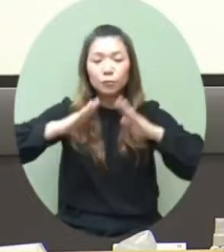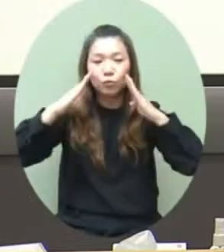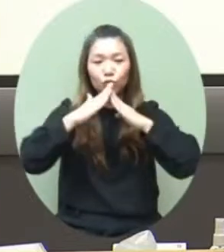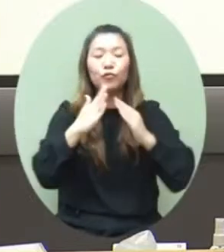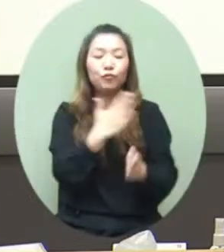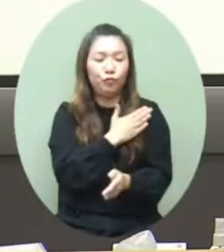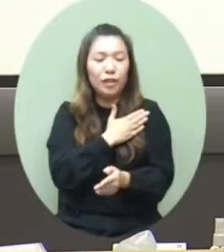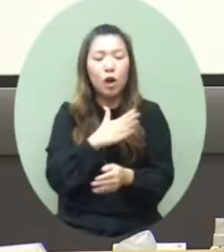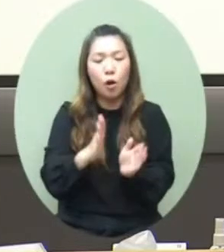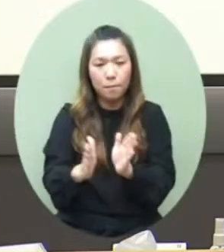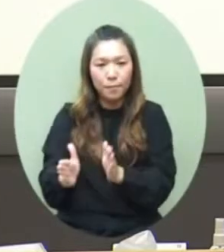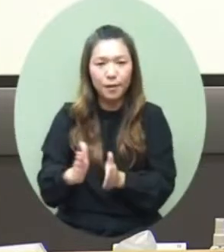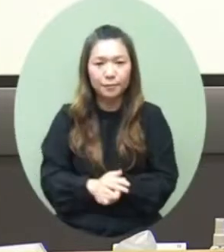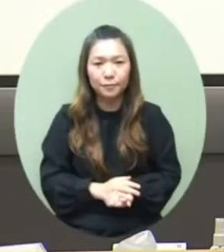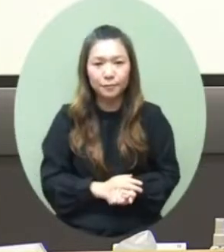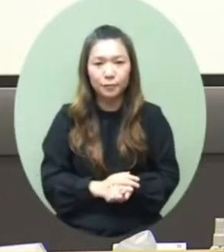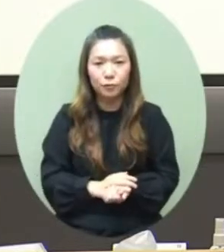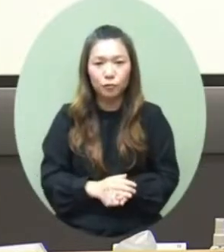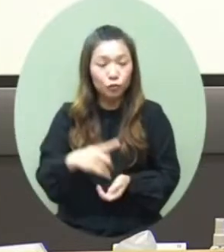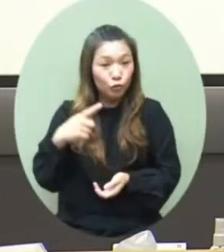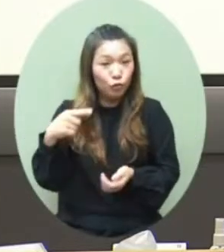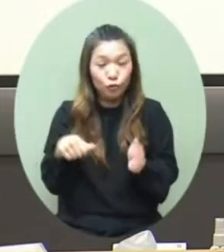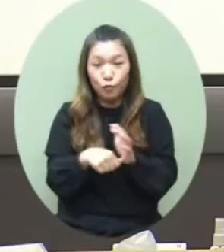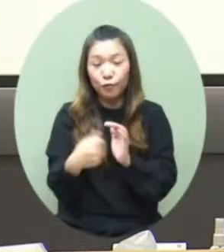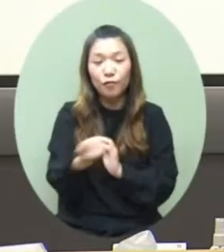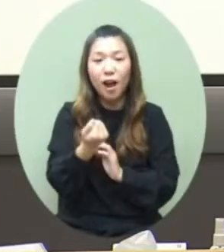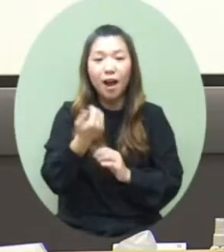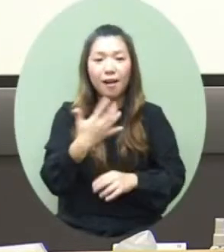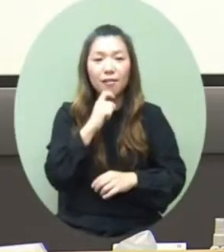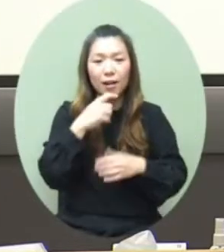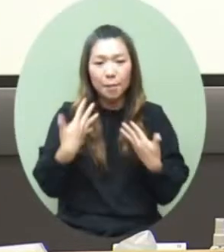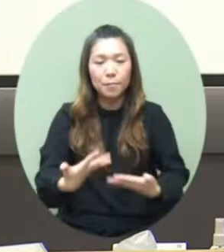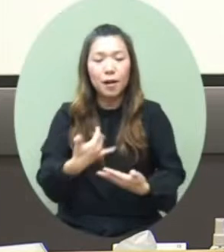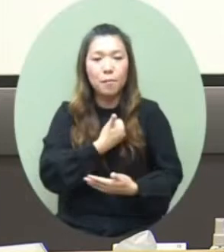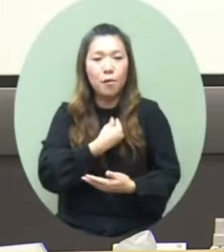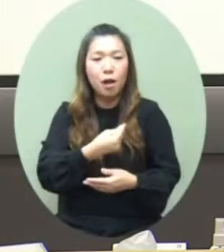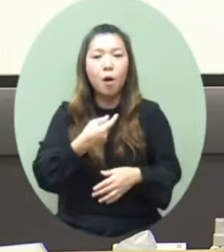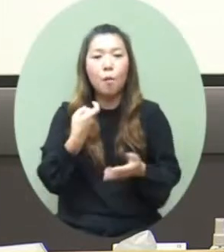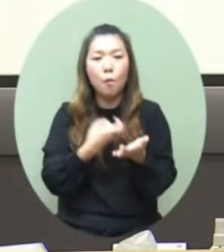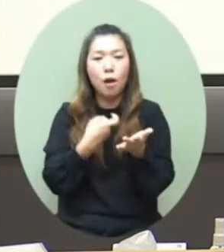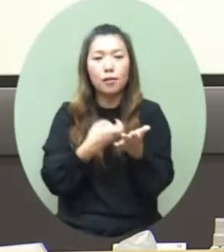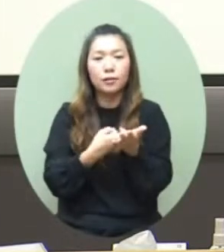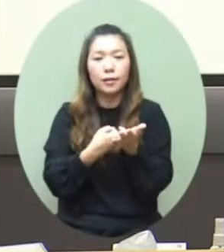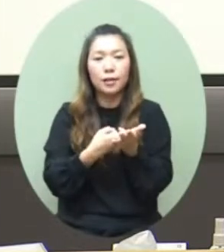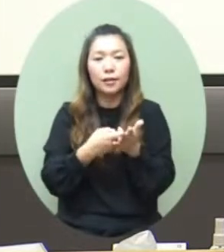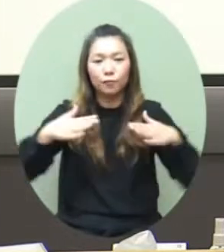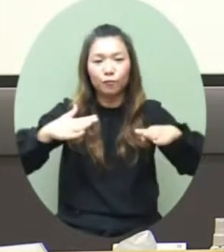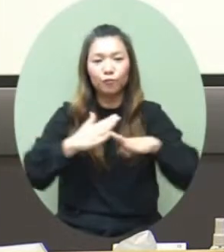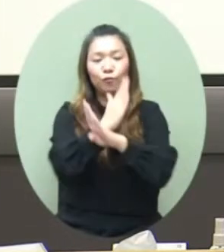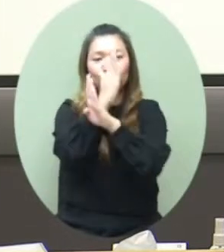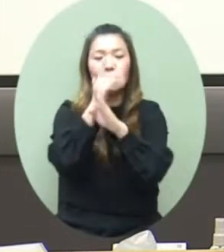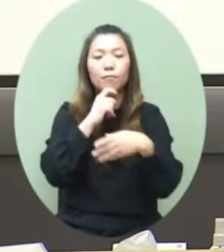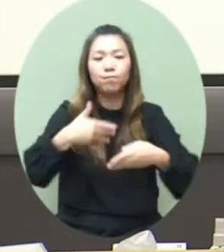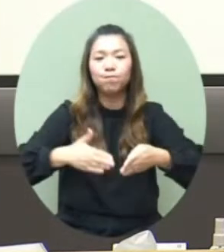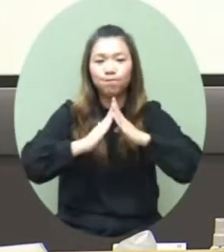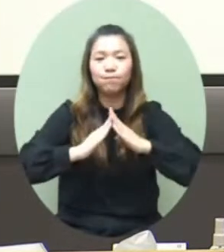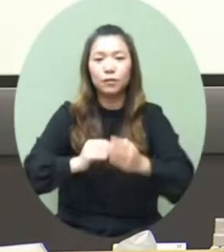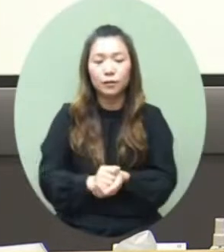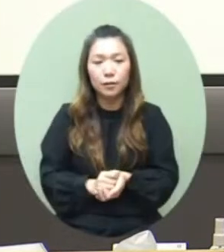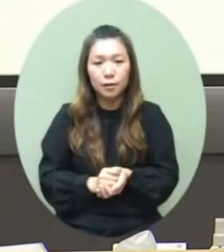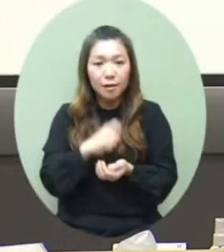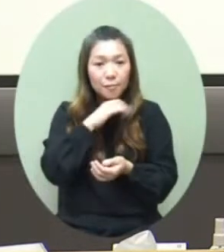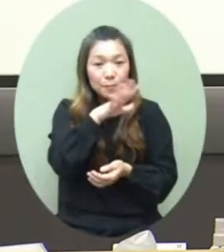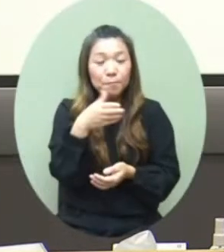held, and the Home and Youth Affairs Bureau will be in charge of the event called